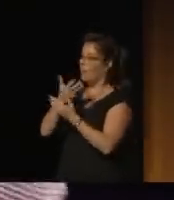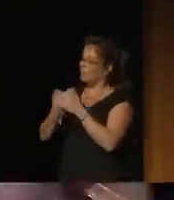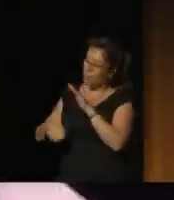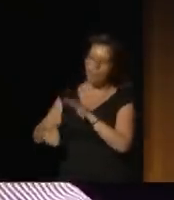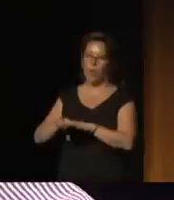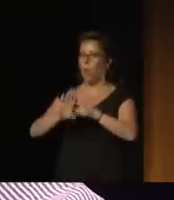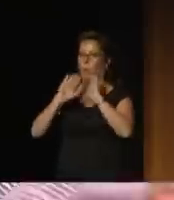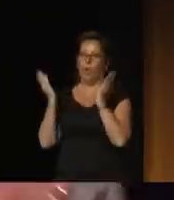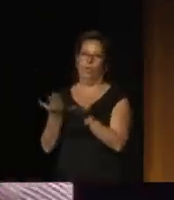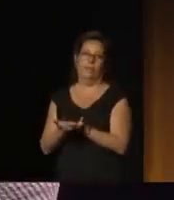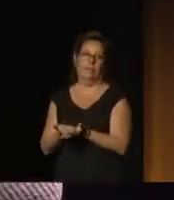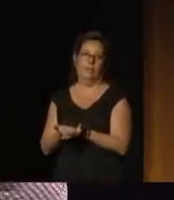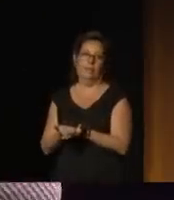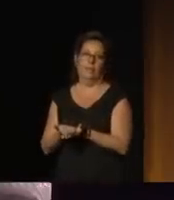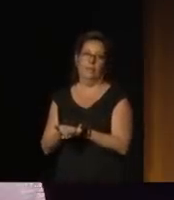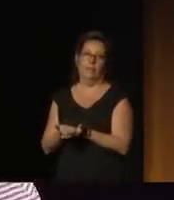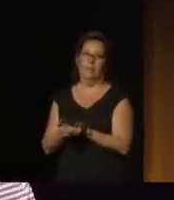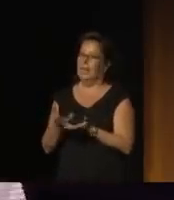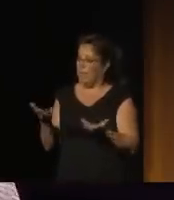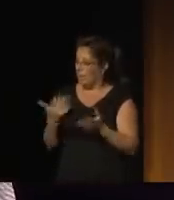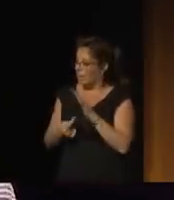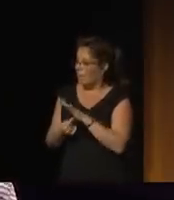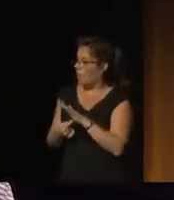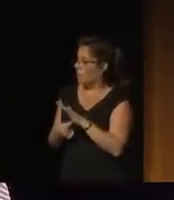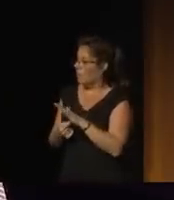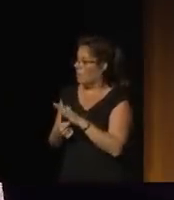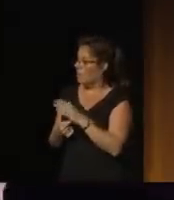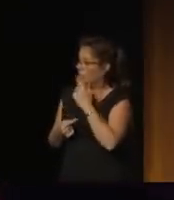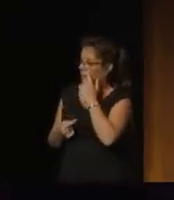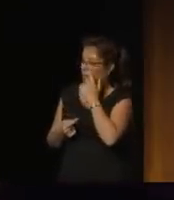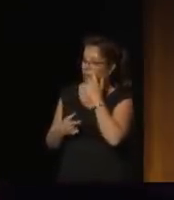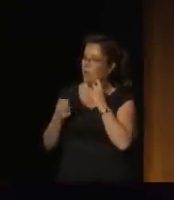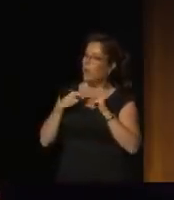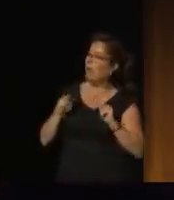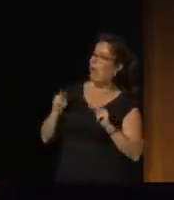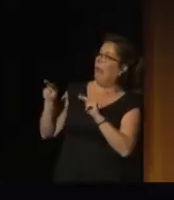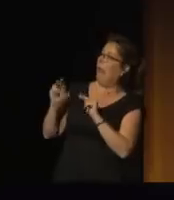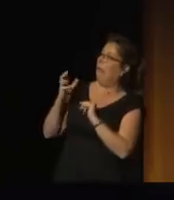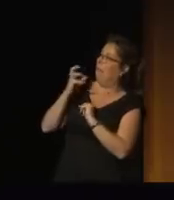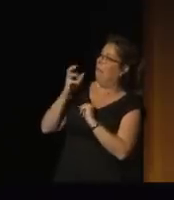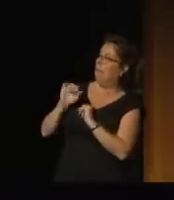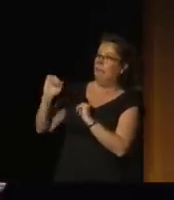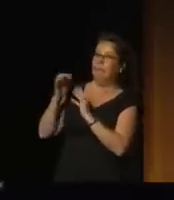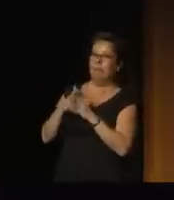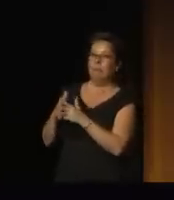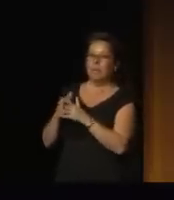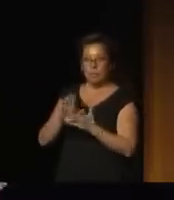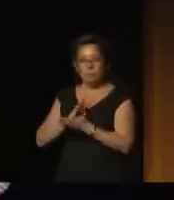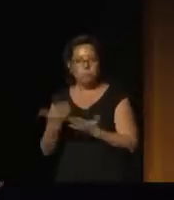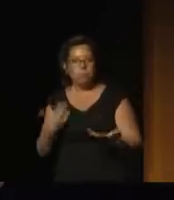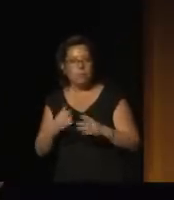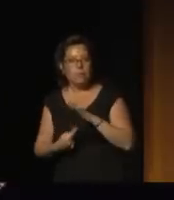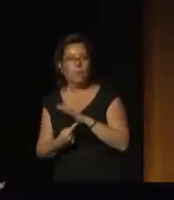whole world. Mm. You know, and it is important. It's not just that it seems important or that people pretend it's important. It's